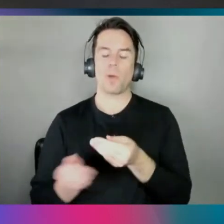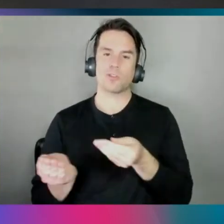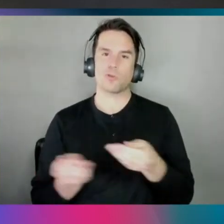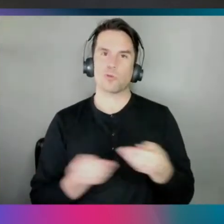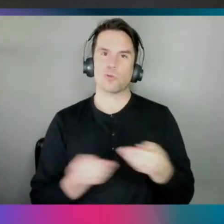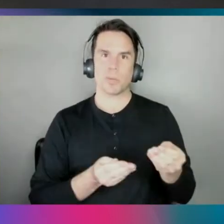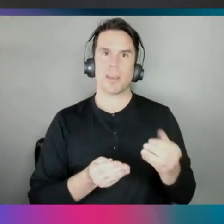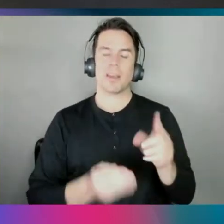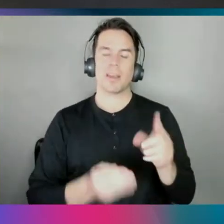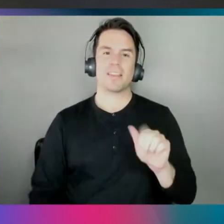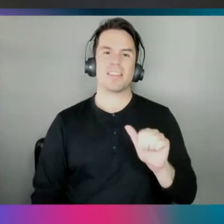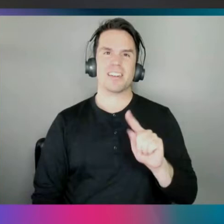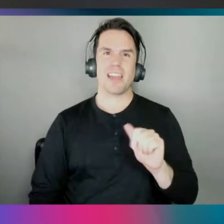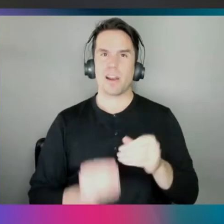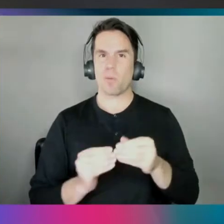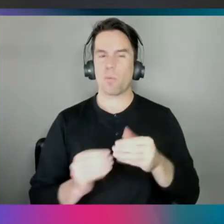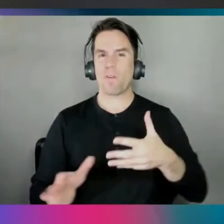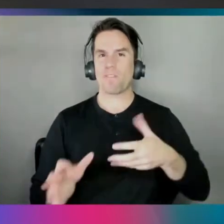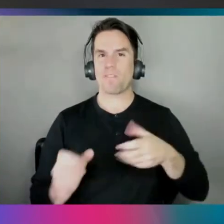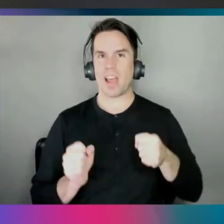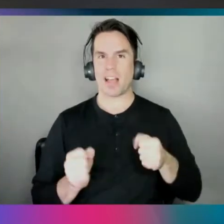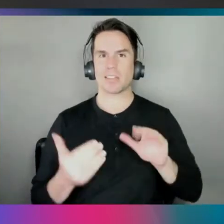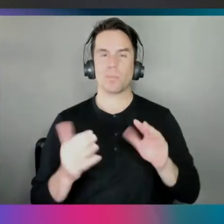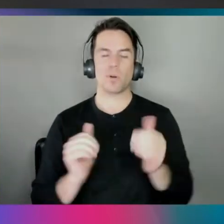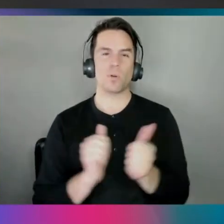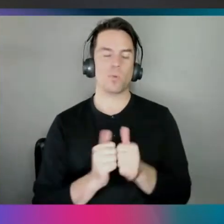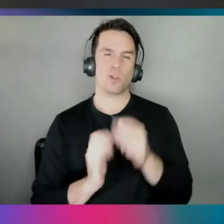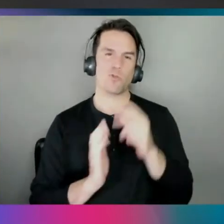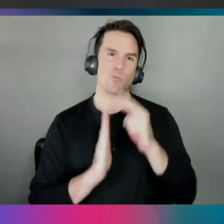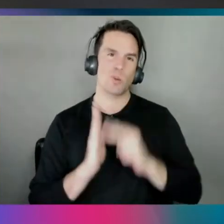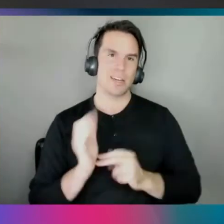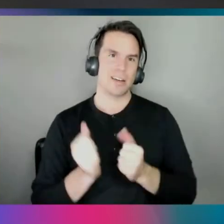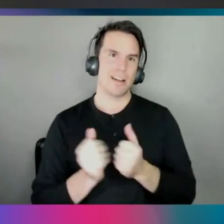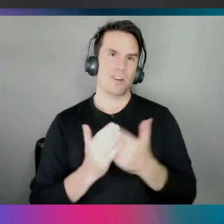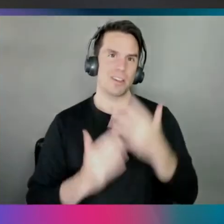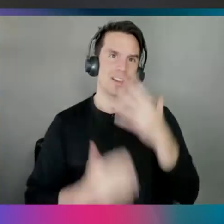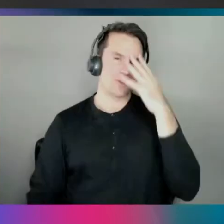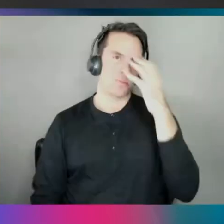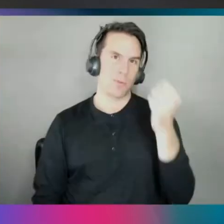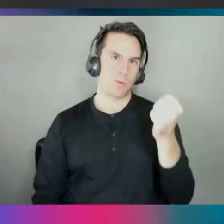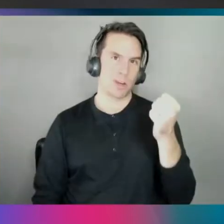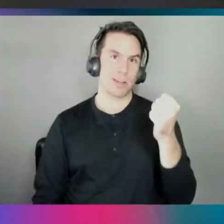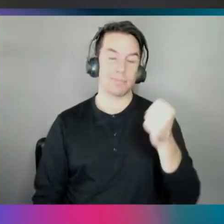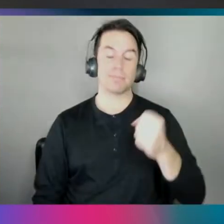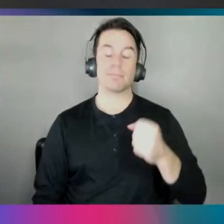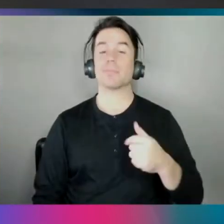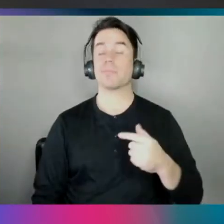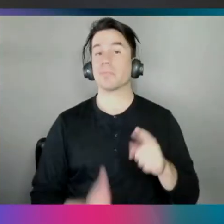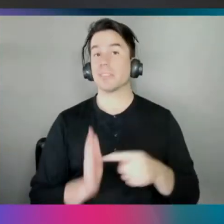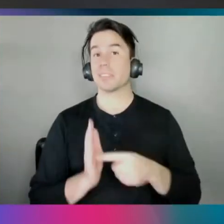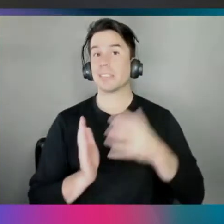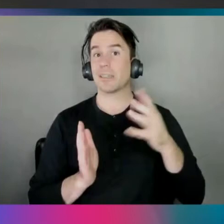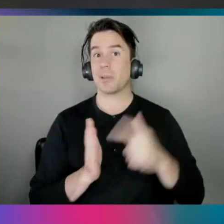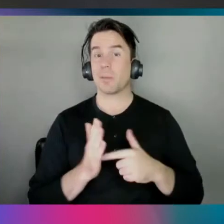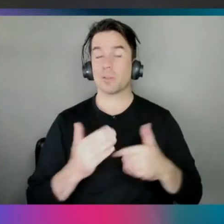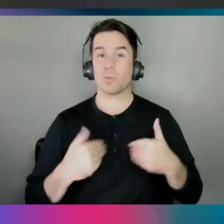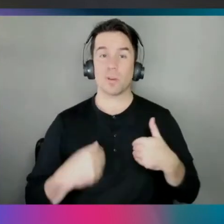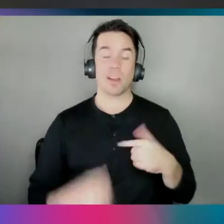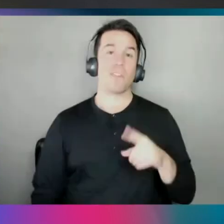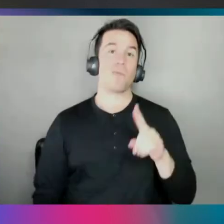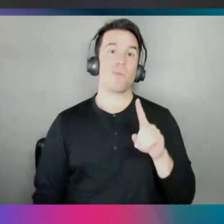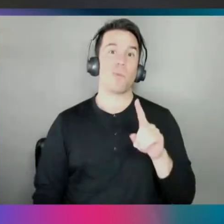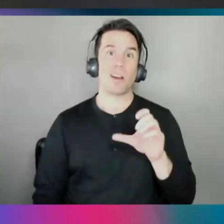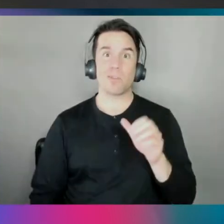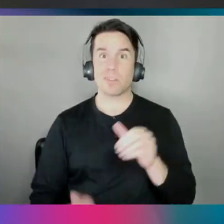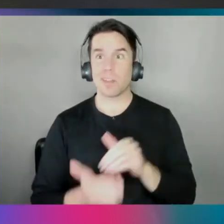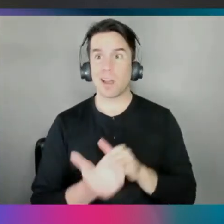speed up that process versus reading the whole data set into memory. Because sometimes we're dealing with hundreds and thousands of millions of products and hundreds and thousands of